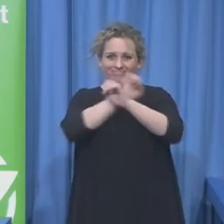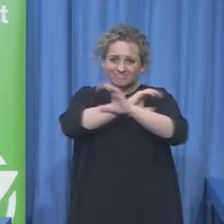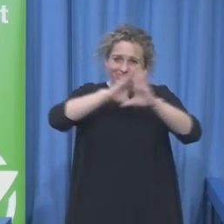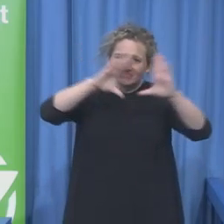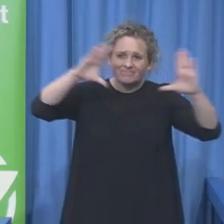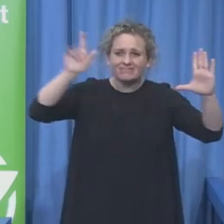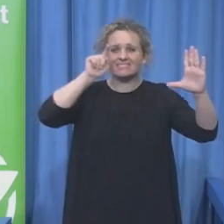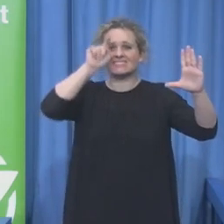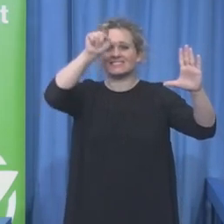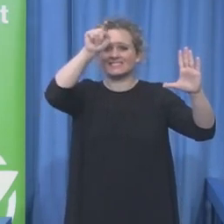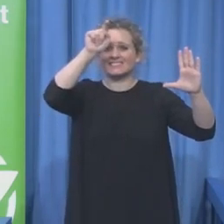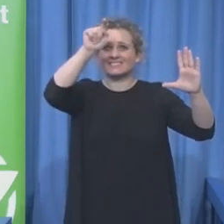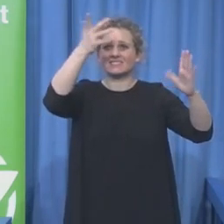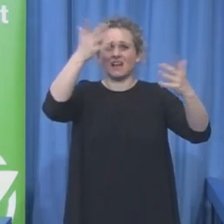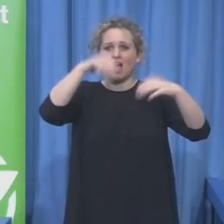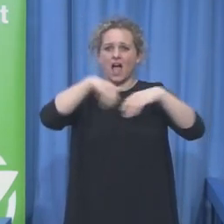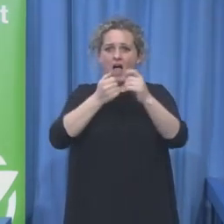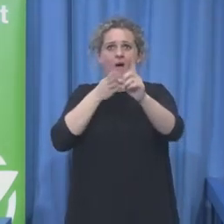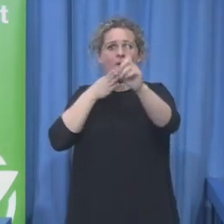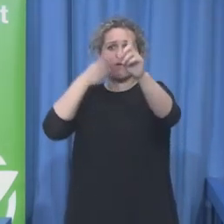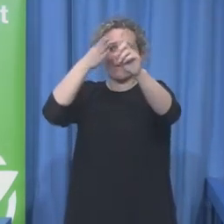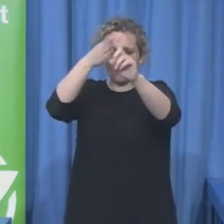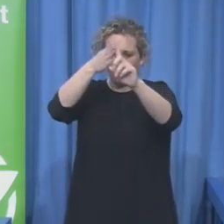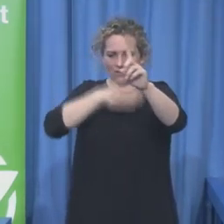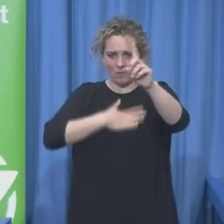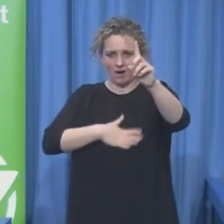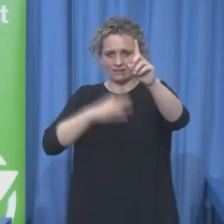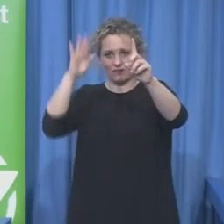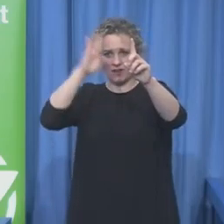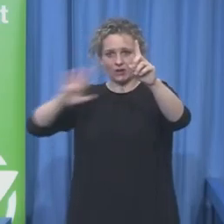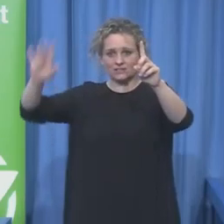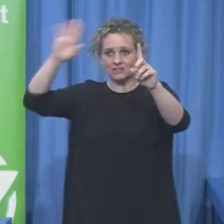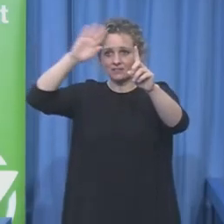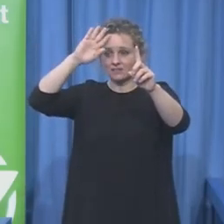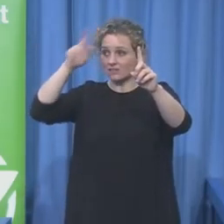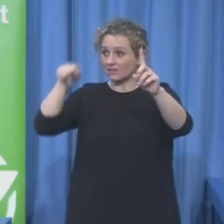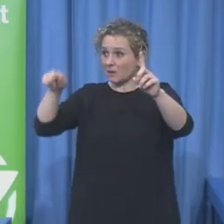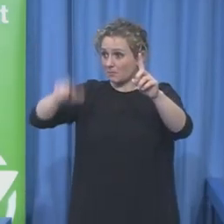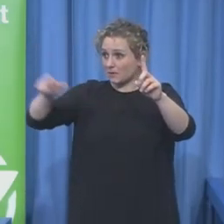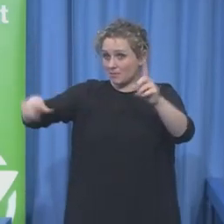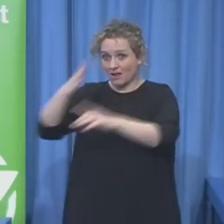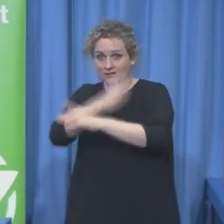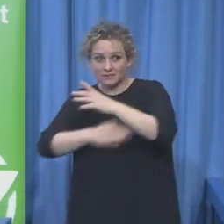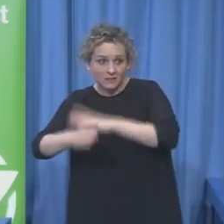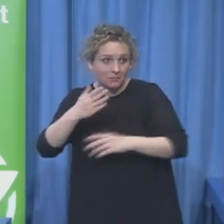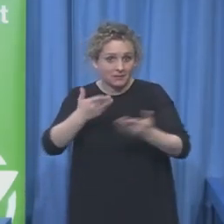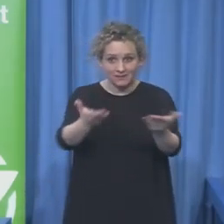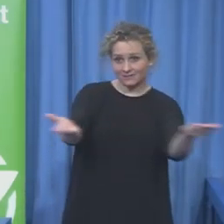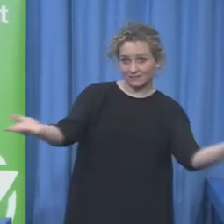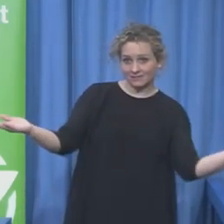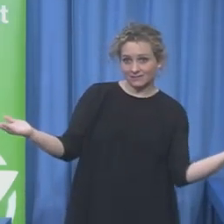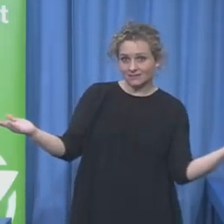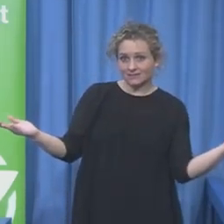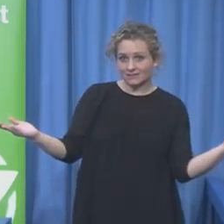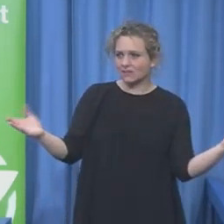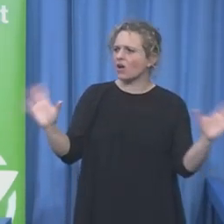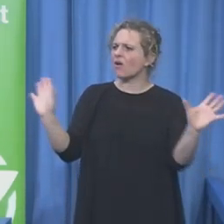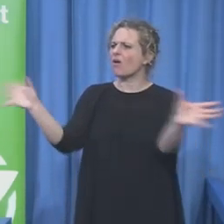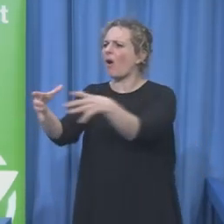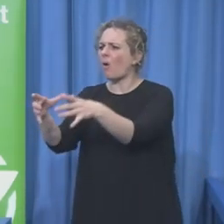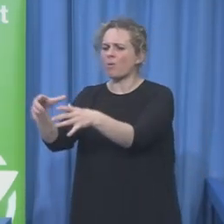main philosophy. With other words, we try to put people with intellectual disabilities in